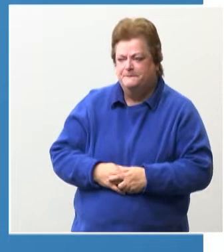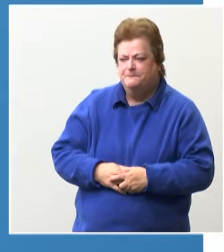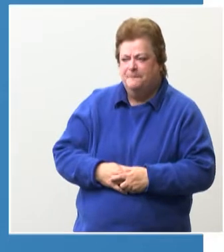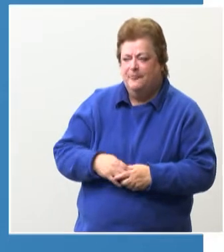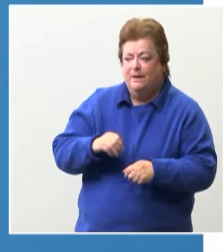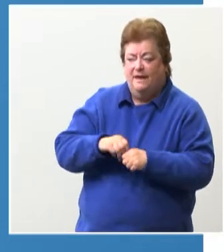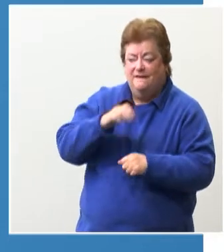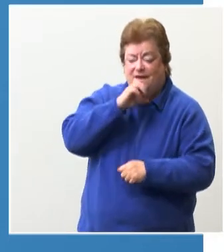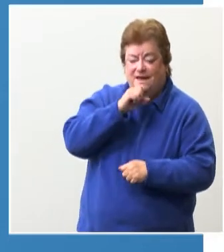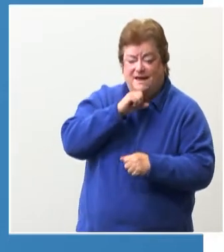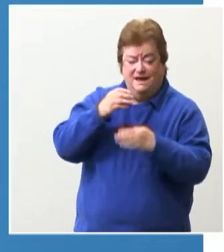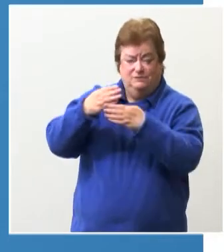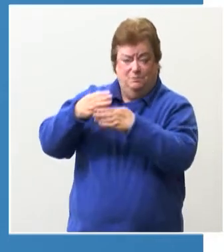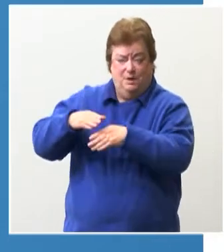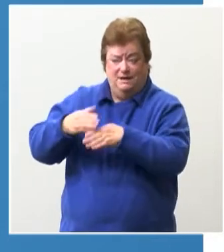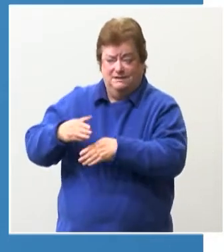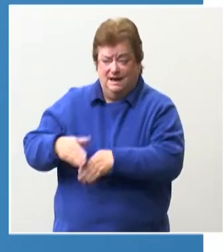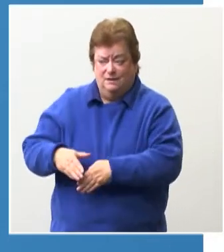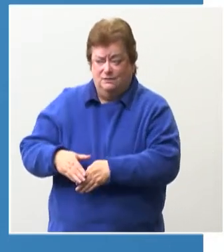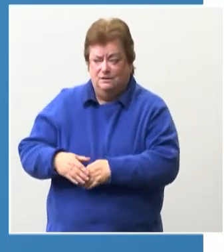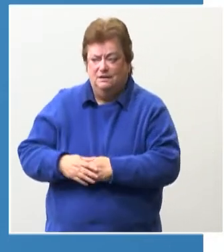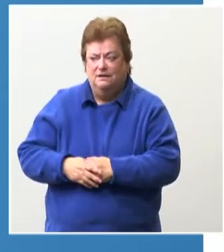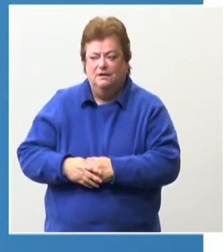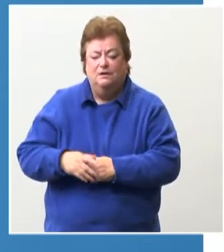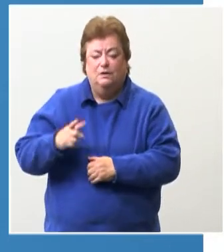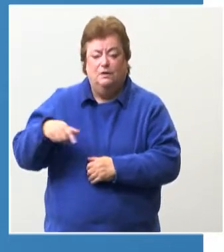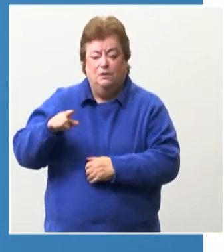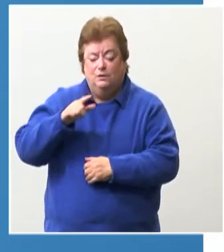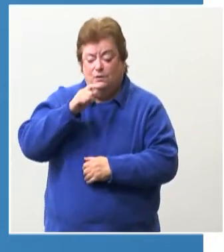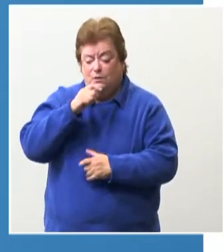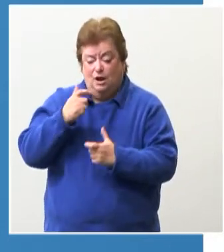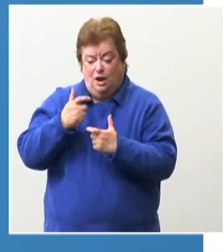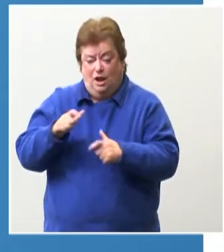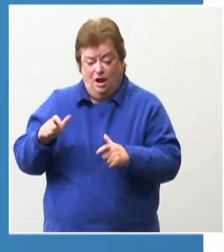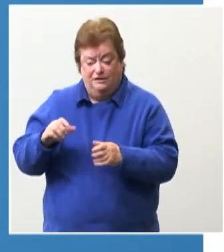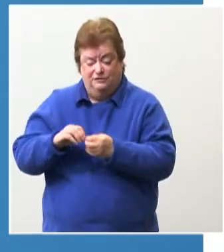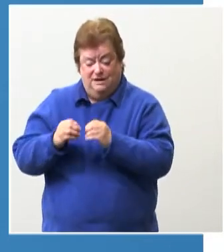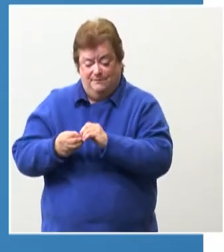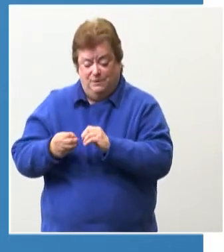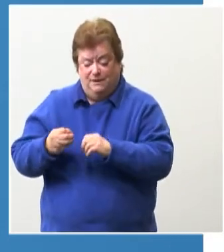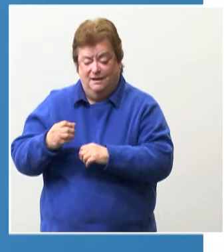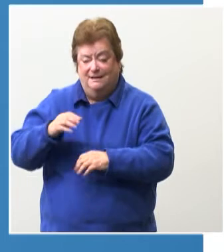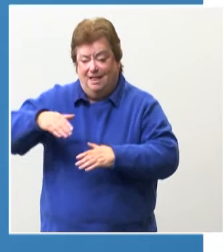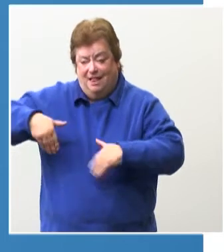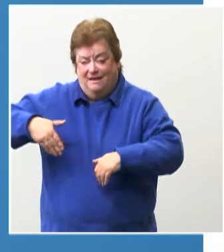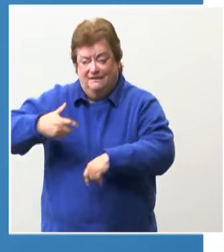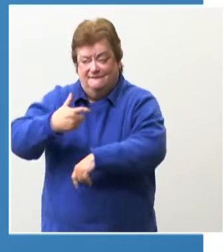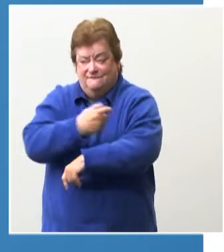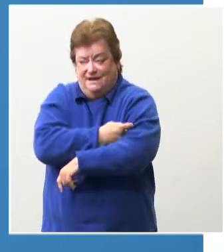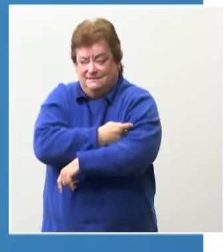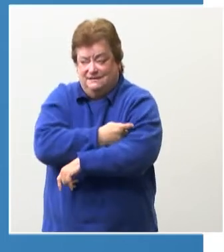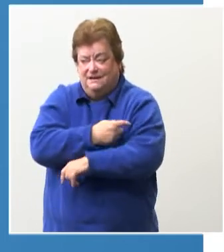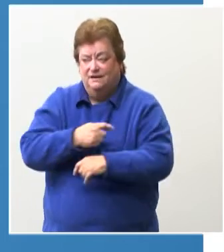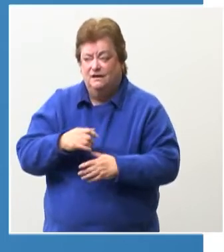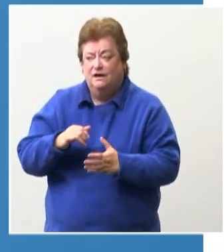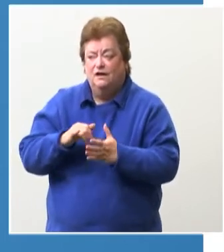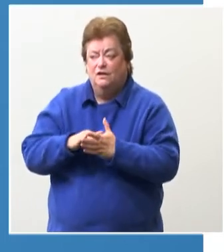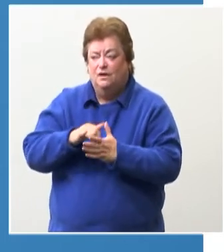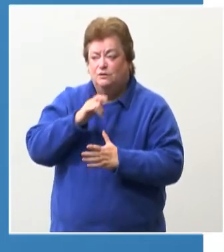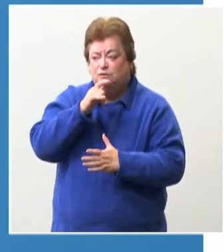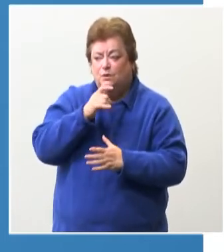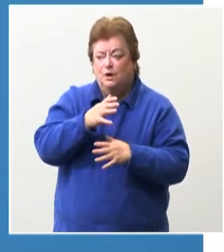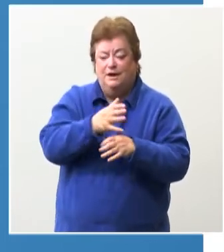age breakdowns, again, largely unvaccinated with a handful of vaccinated folks. On the next slide, those receiving